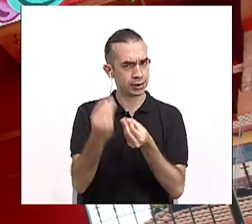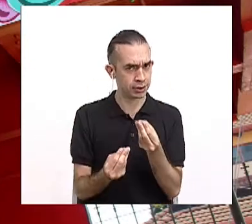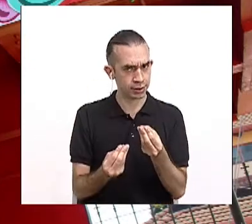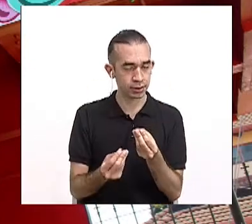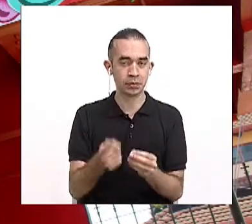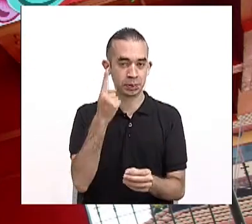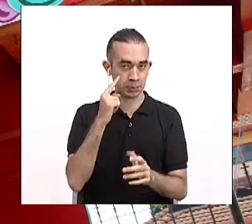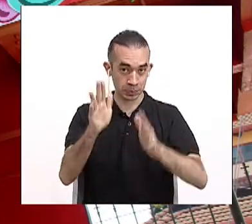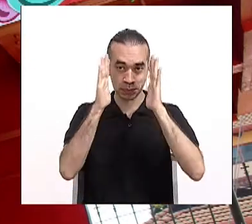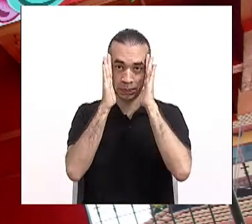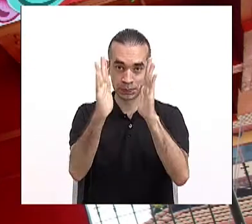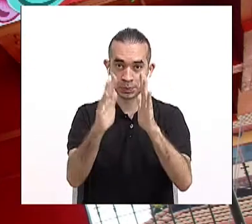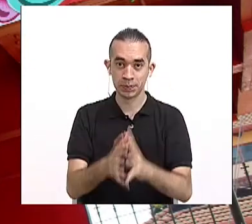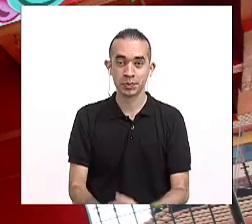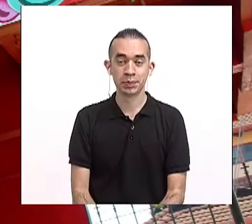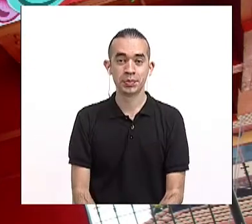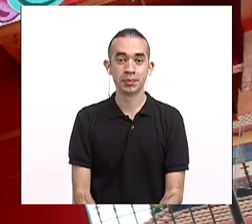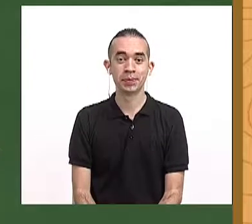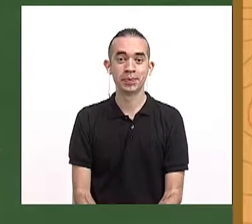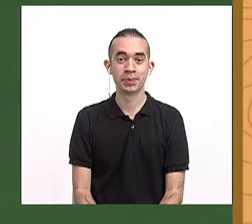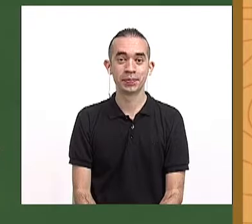attention.